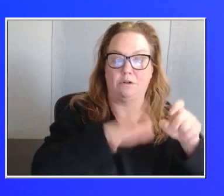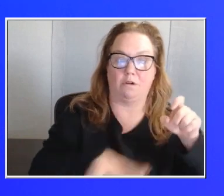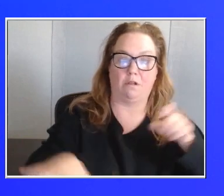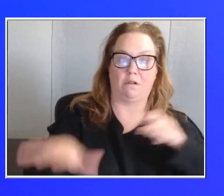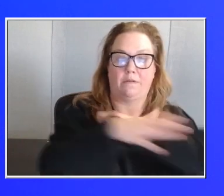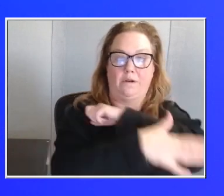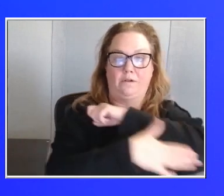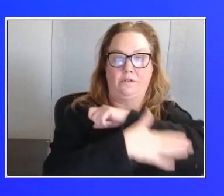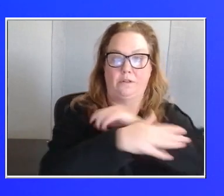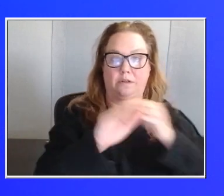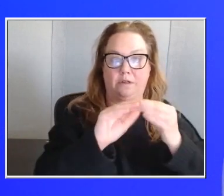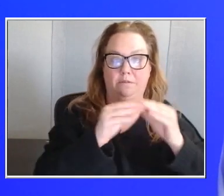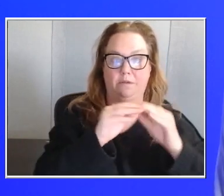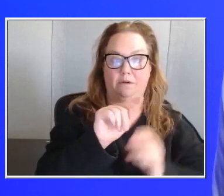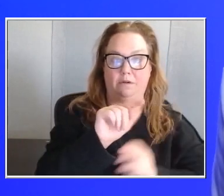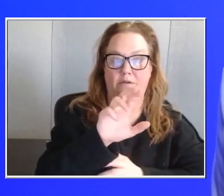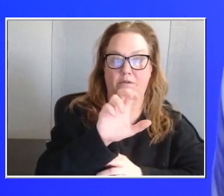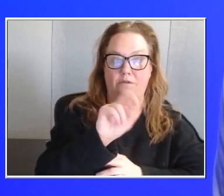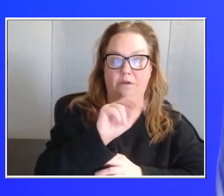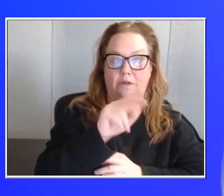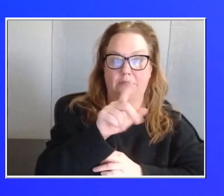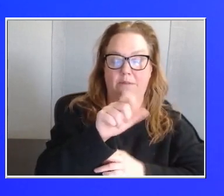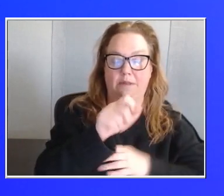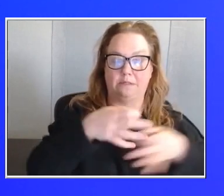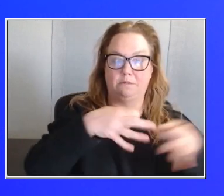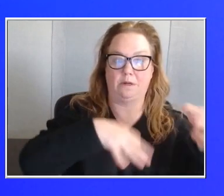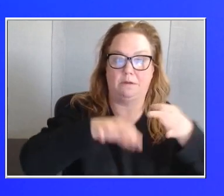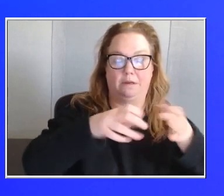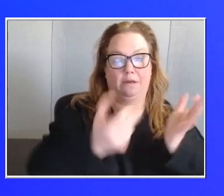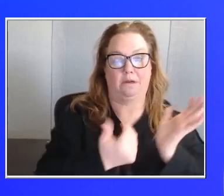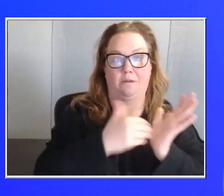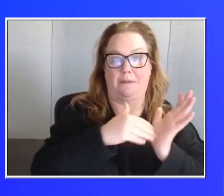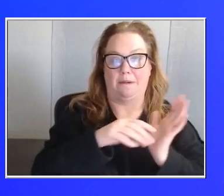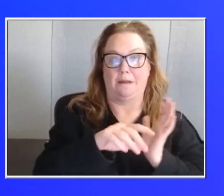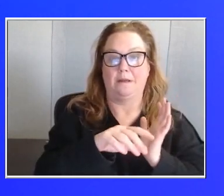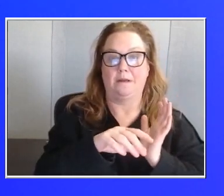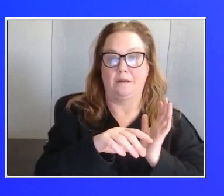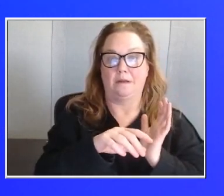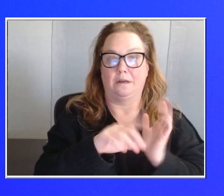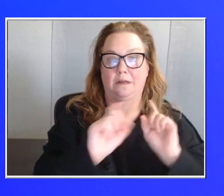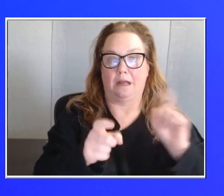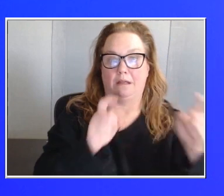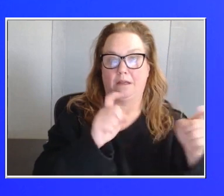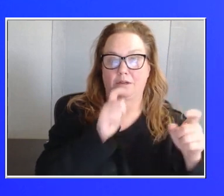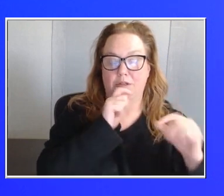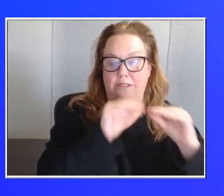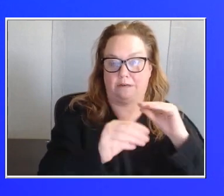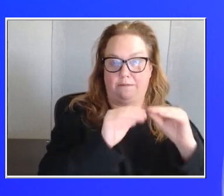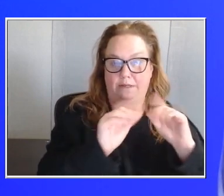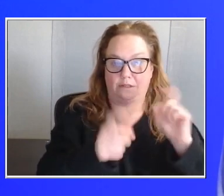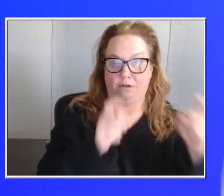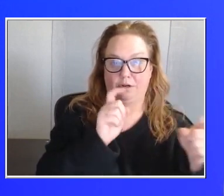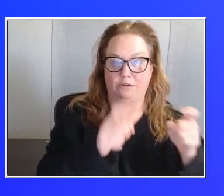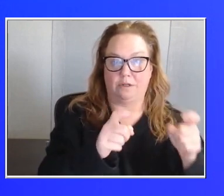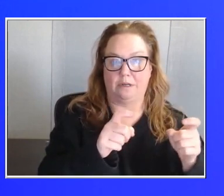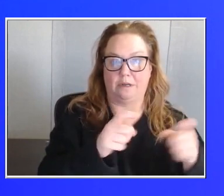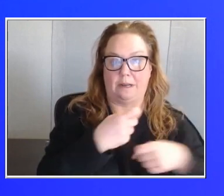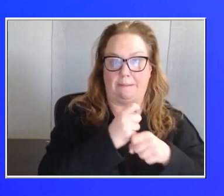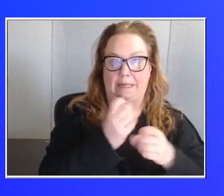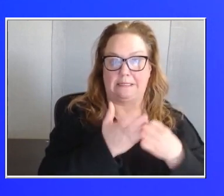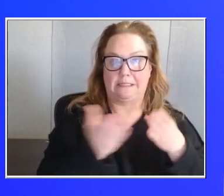number of transplants would have gone up by thousands. And allocation doesn't fix donation. It just makes things